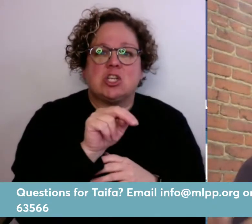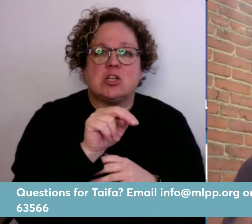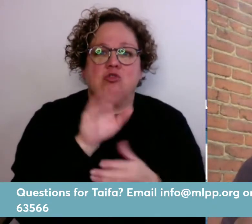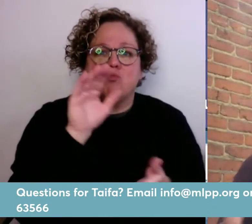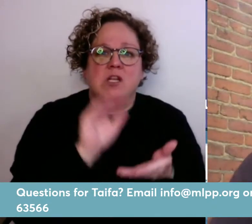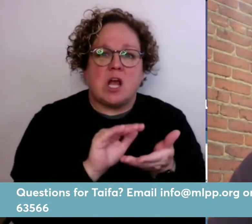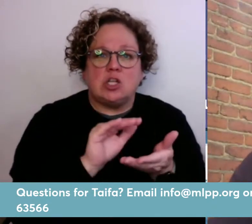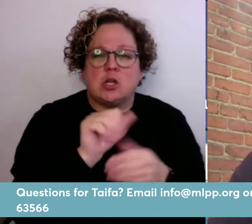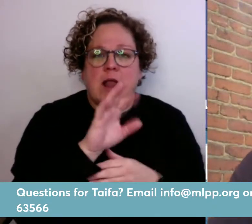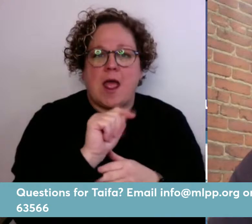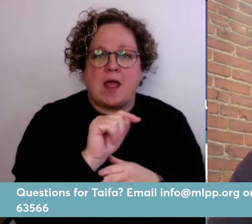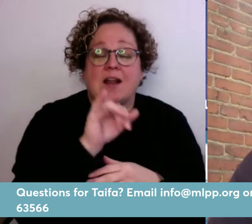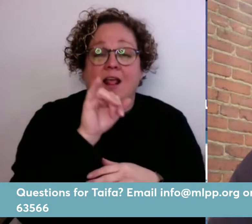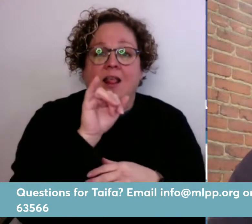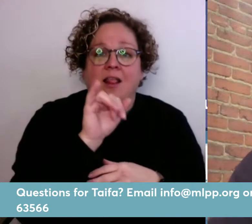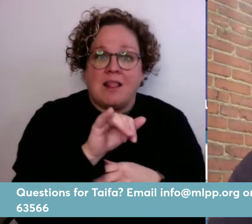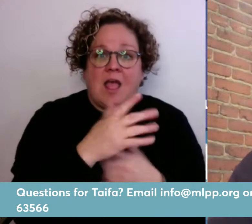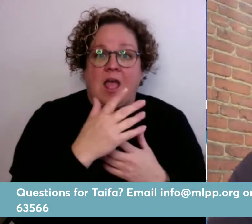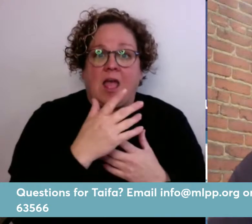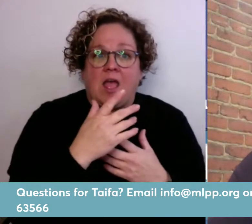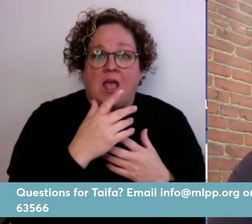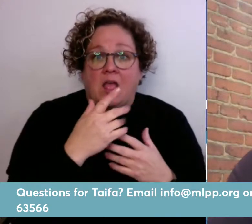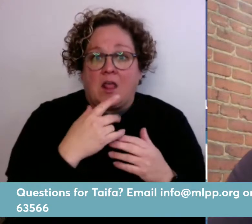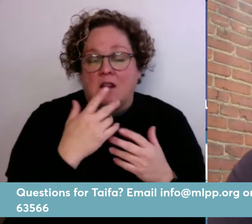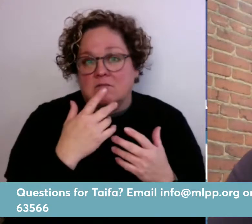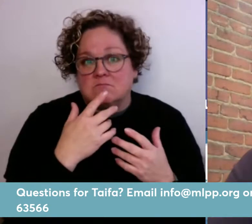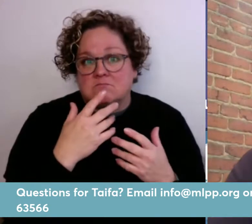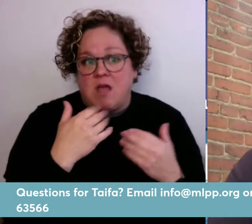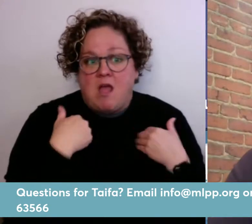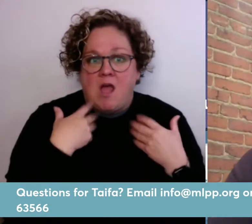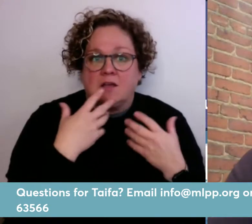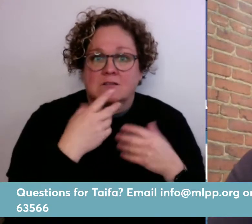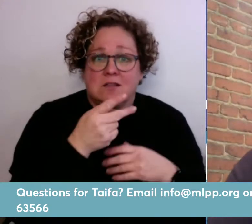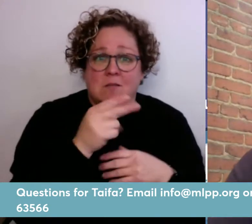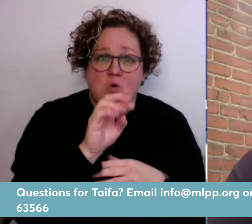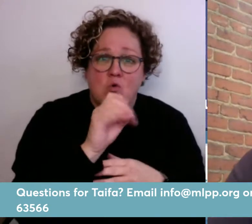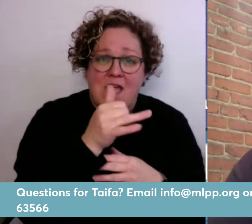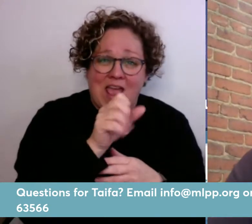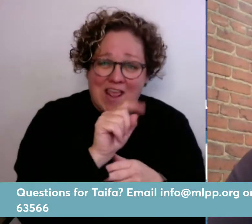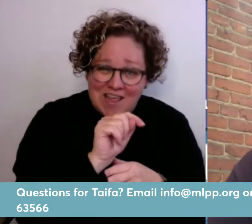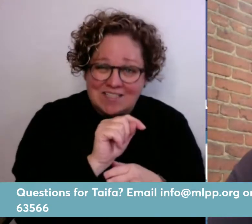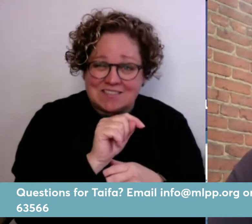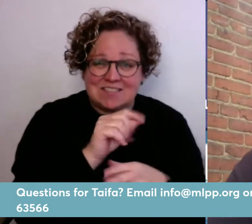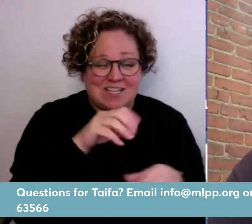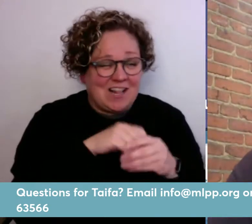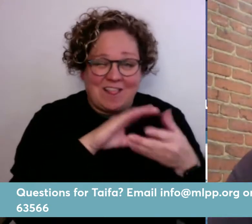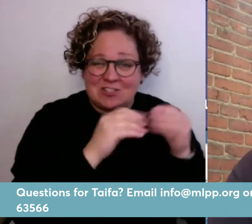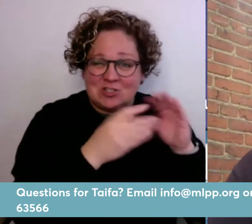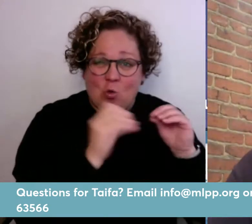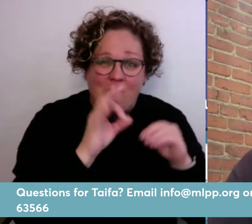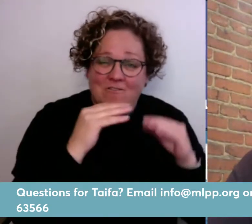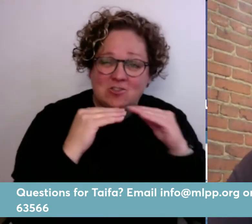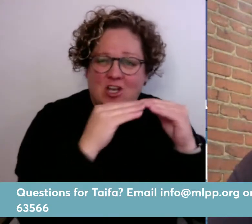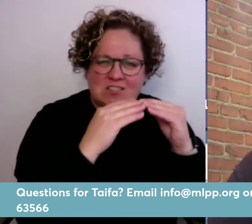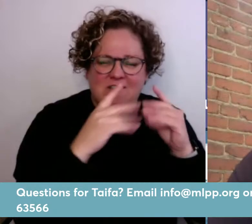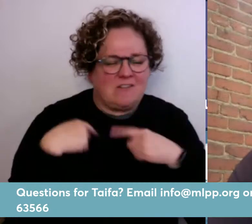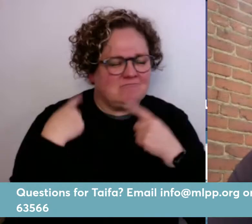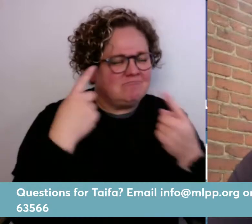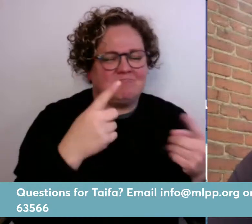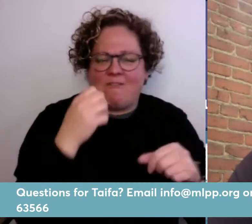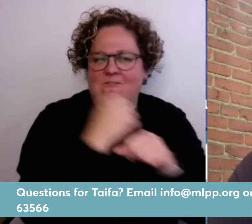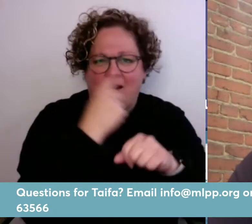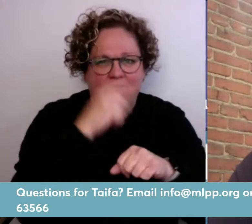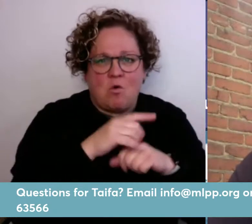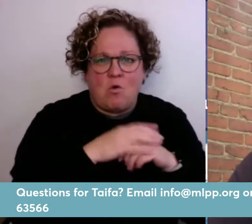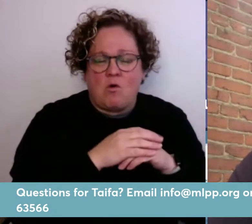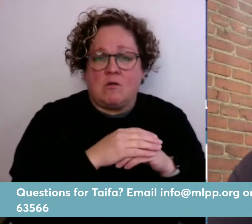contains provisions that protagonists in the story of justice have long fought for. Investments in